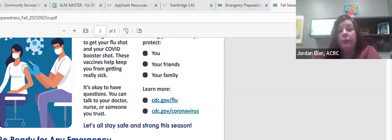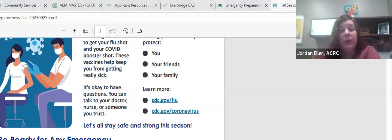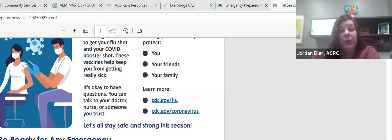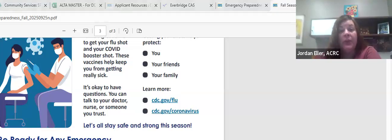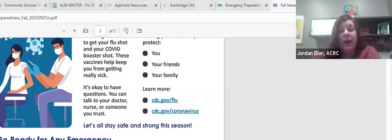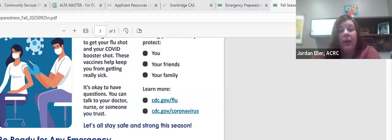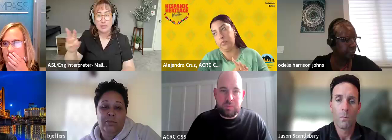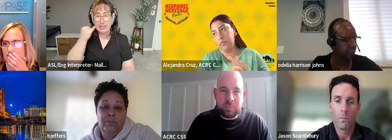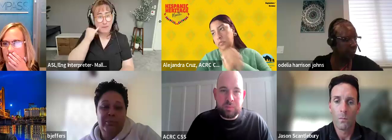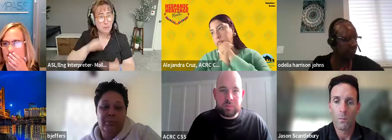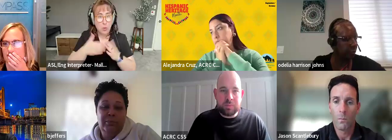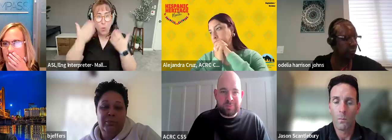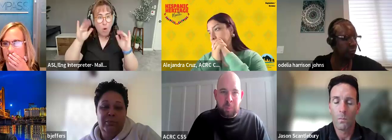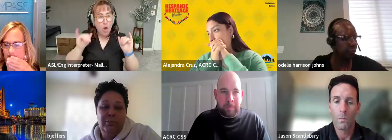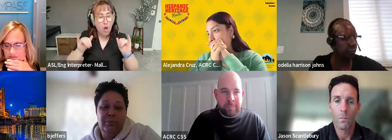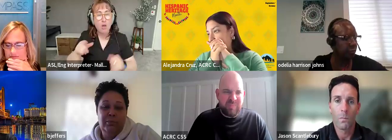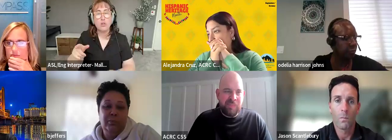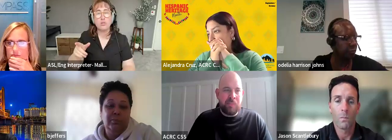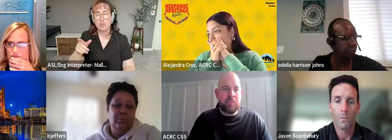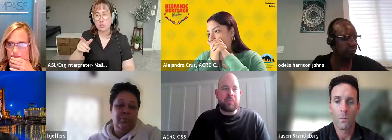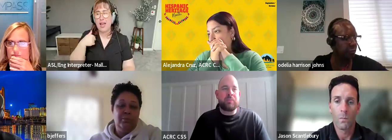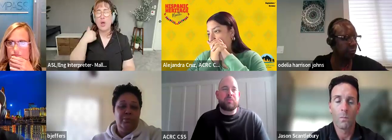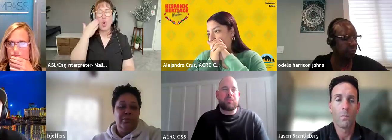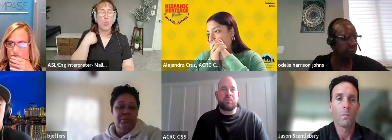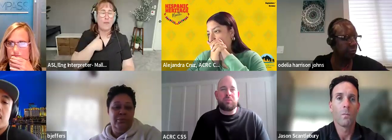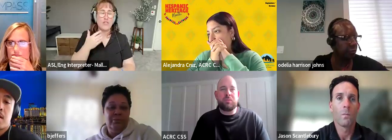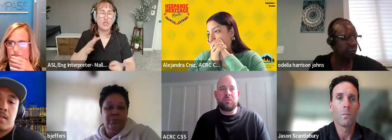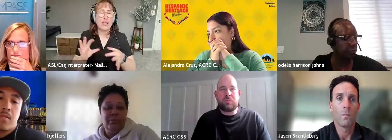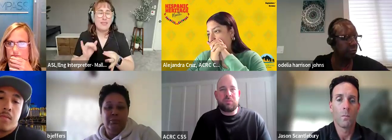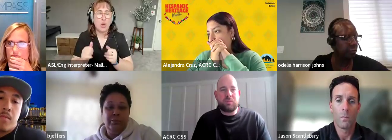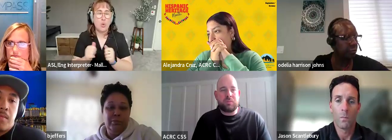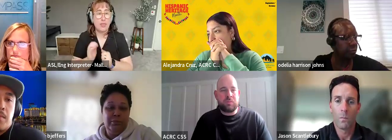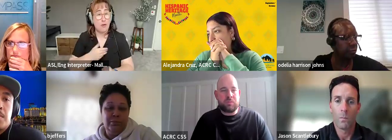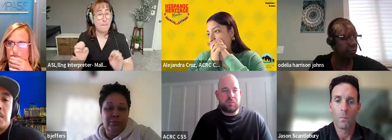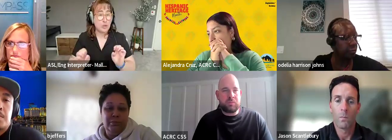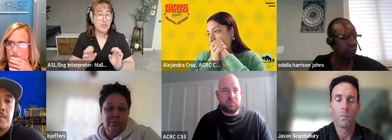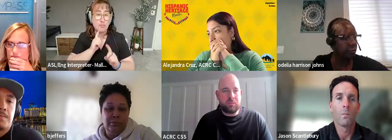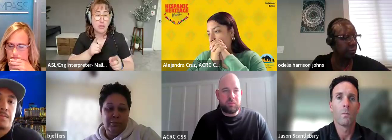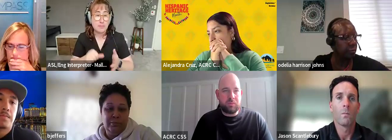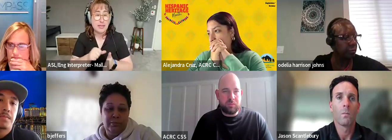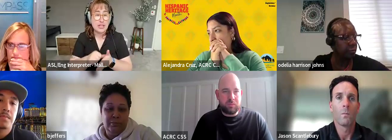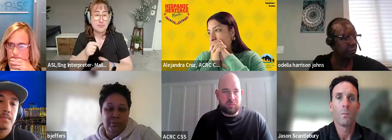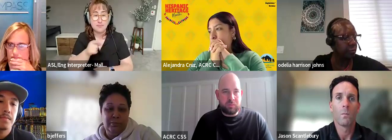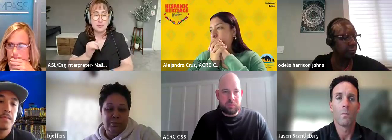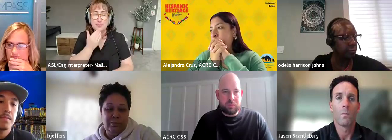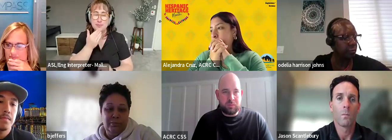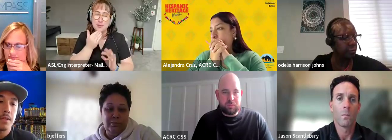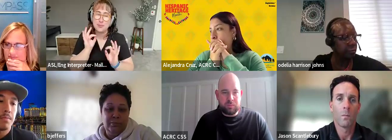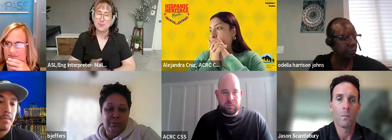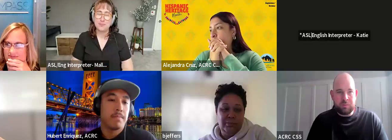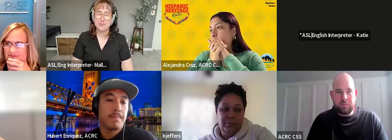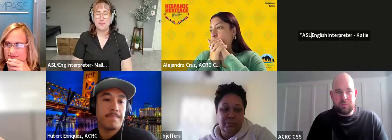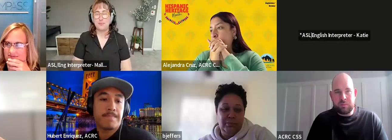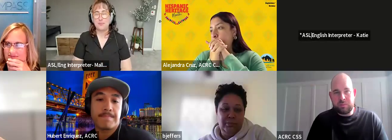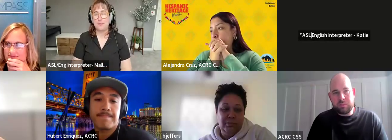community wasn't familiar with that, right, and I know that we link that to our emergency response page as well. So thank you so much, Hubert.